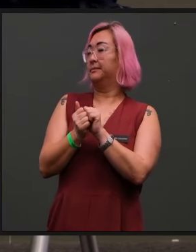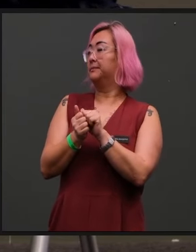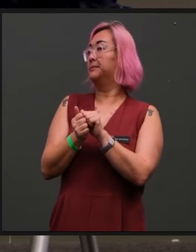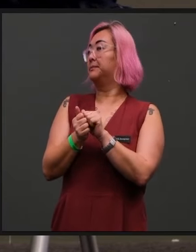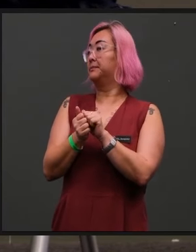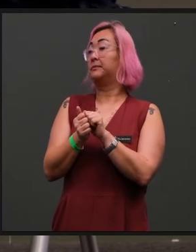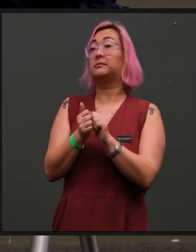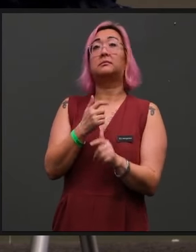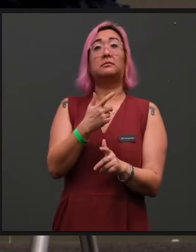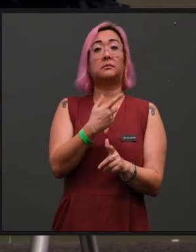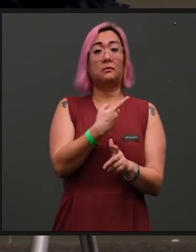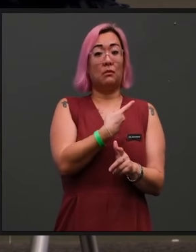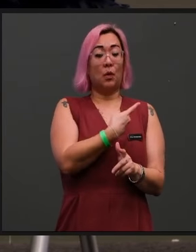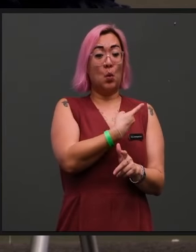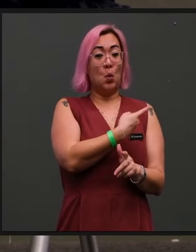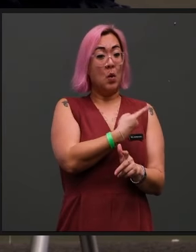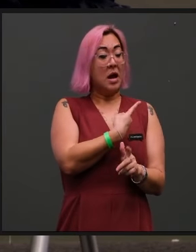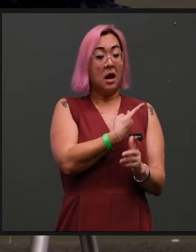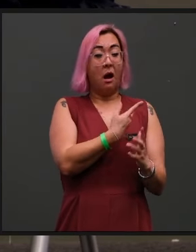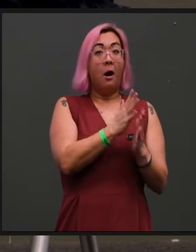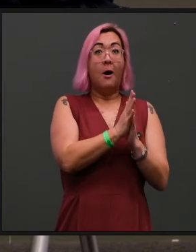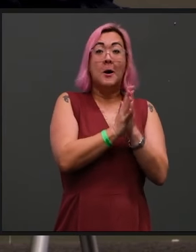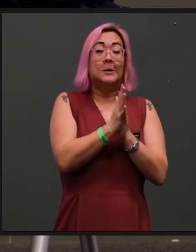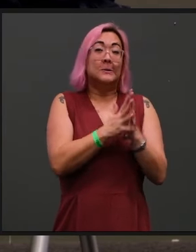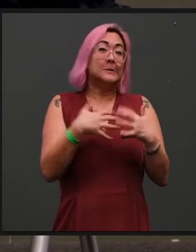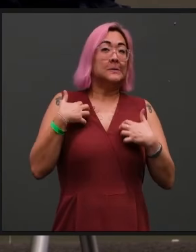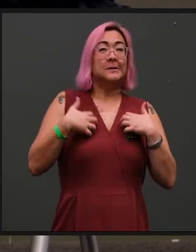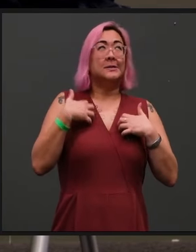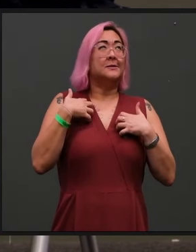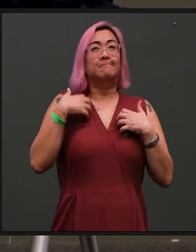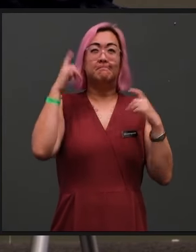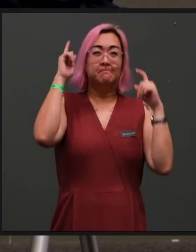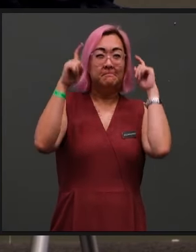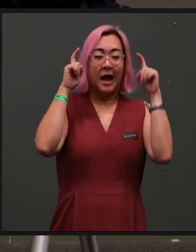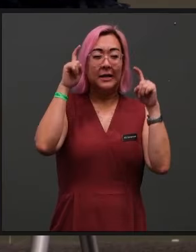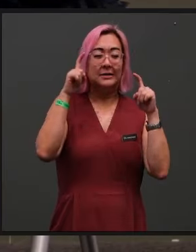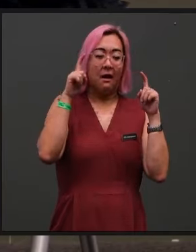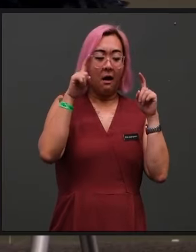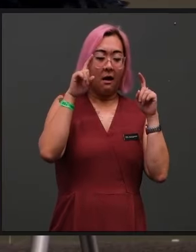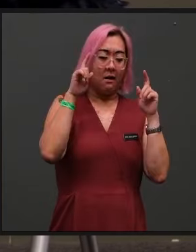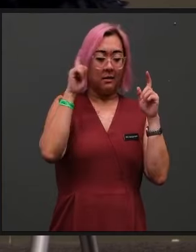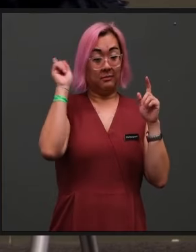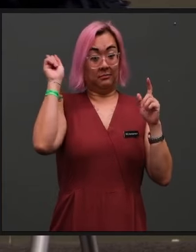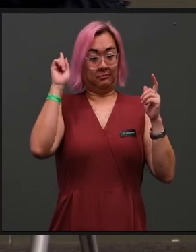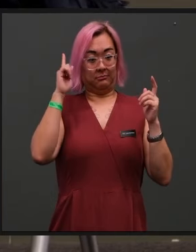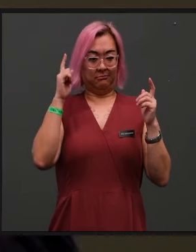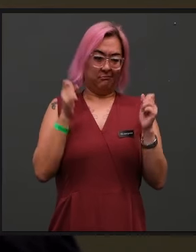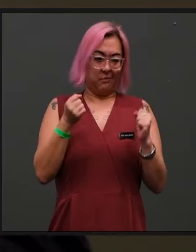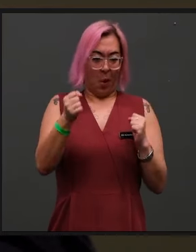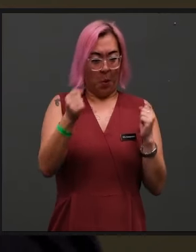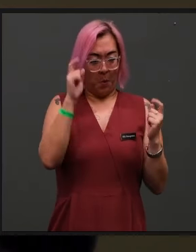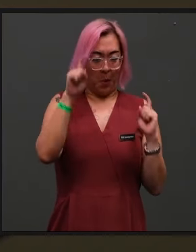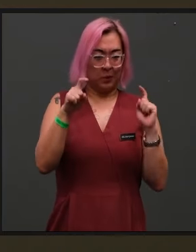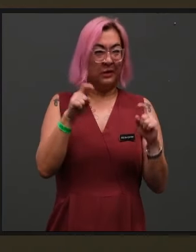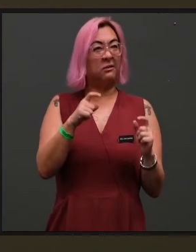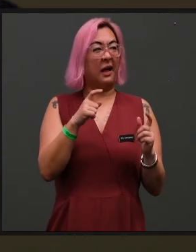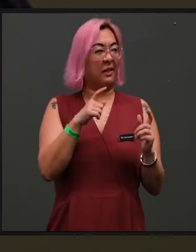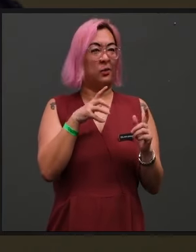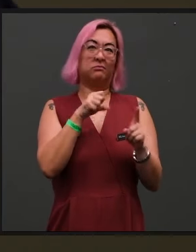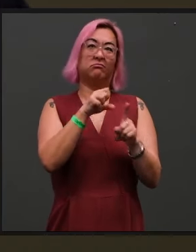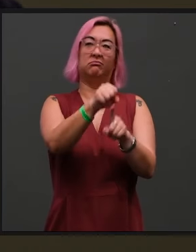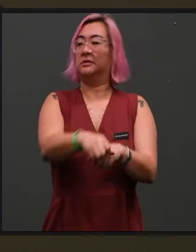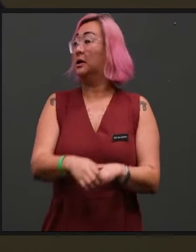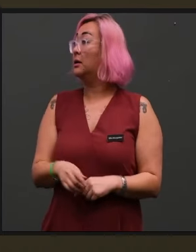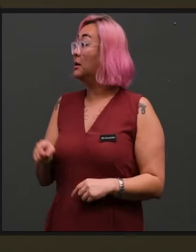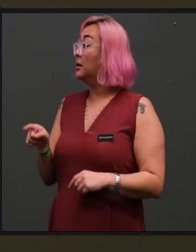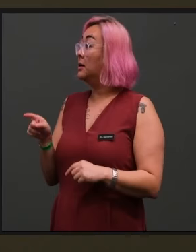had a lot of enthusiasm for an idea, and we pursued it. Yeah. And was there anything that tool in particular